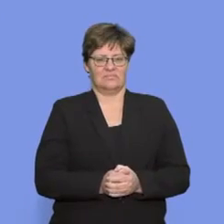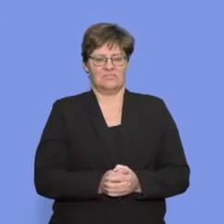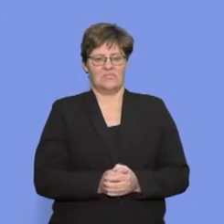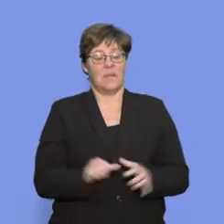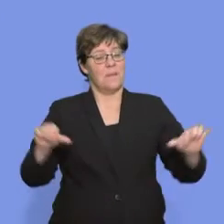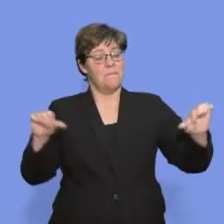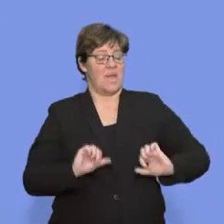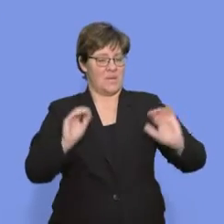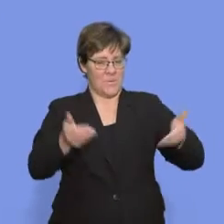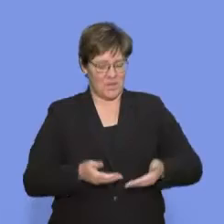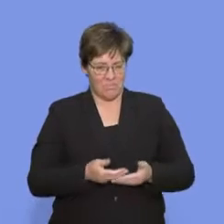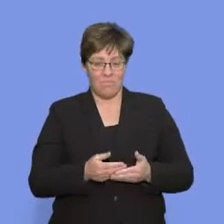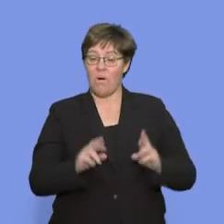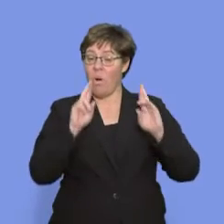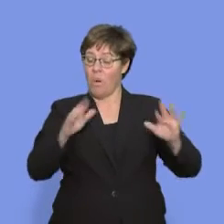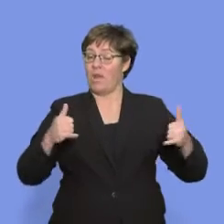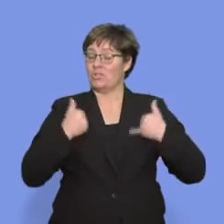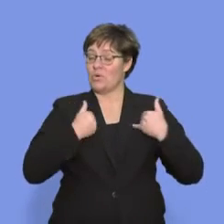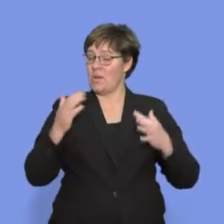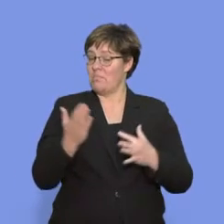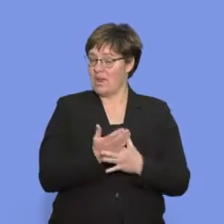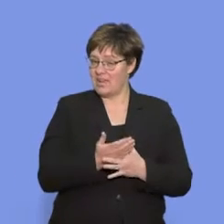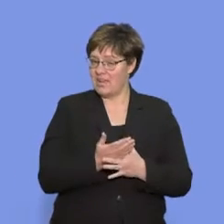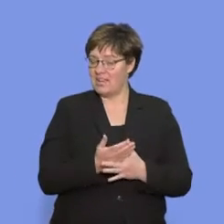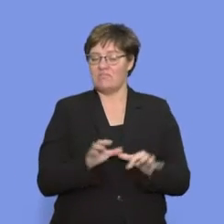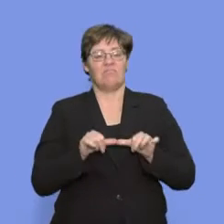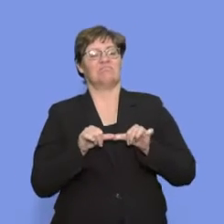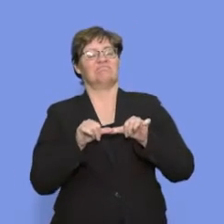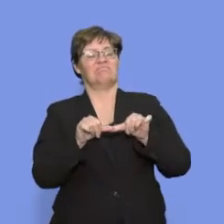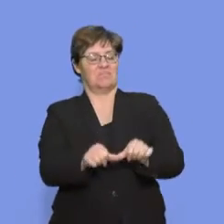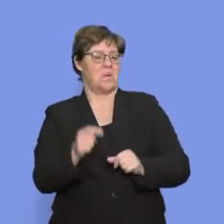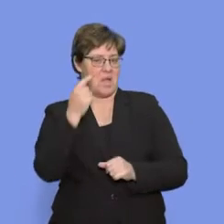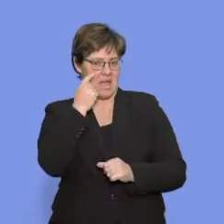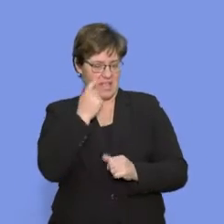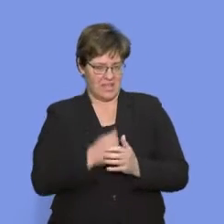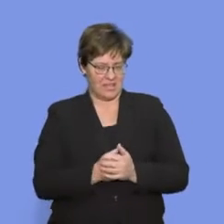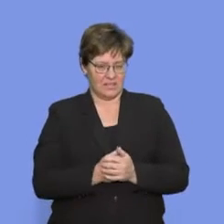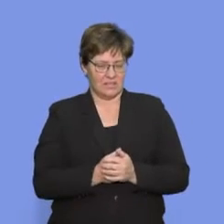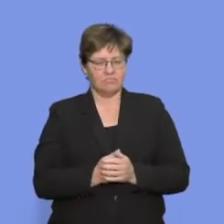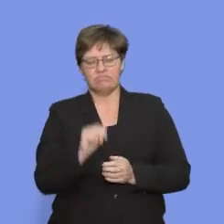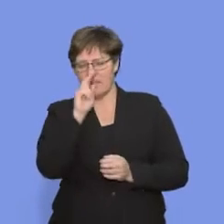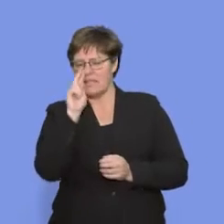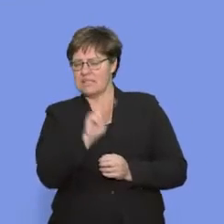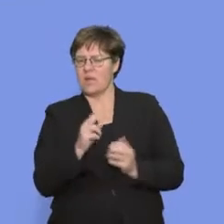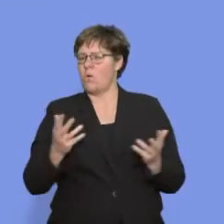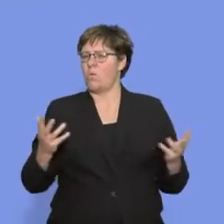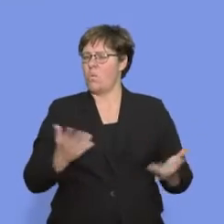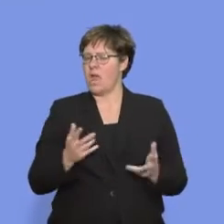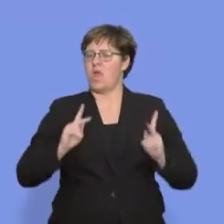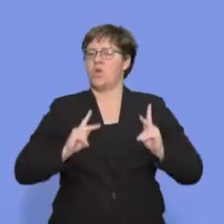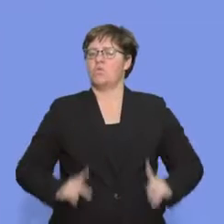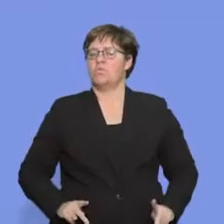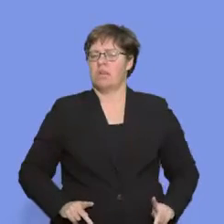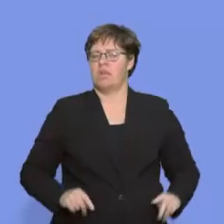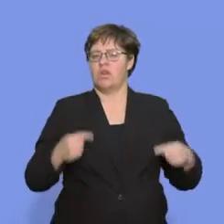Welcome back. I hope you enjoyed your little break, and we're going to continue now with the eye. Let's just see where we are with the human nervous system